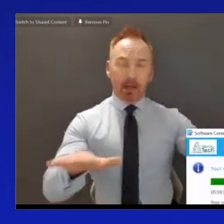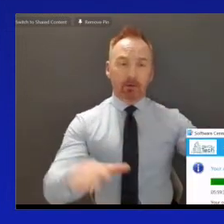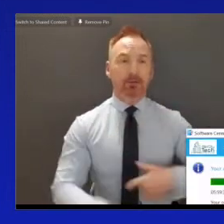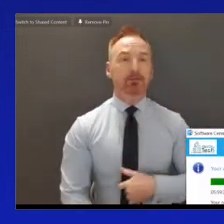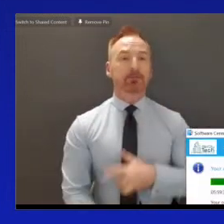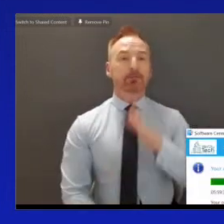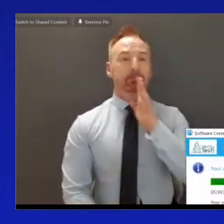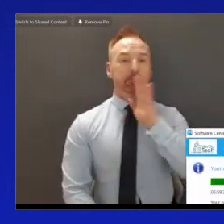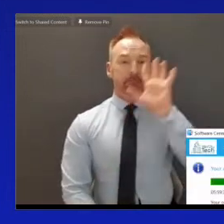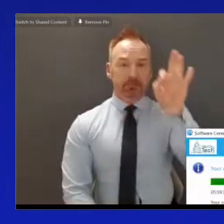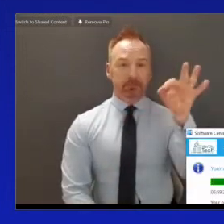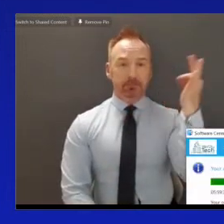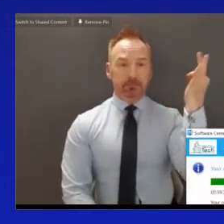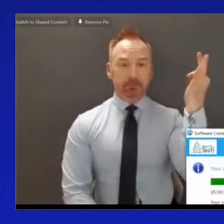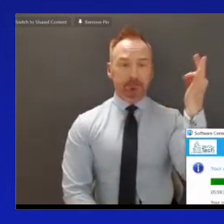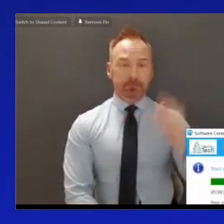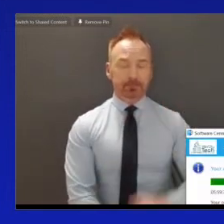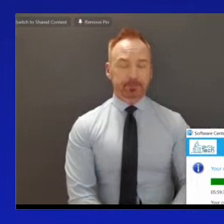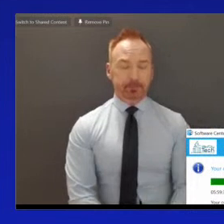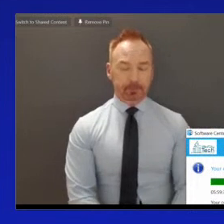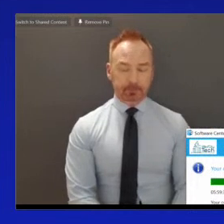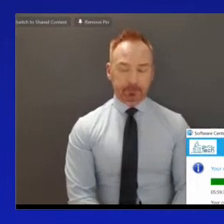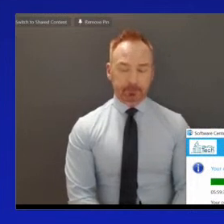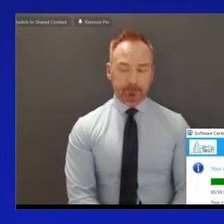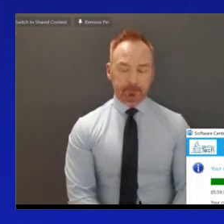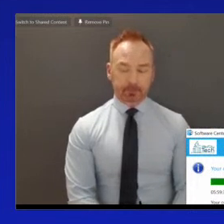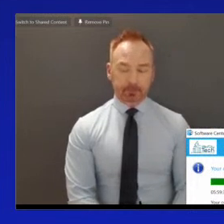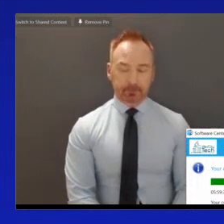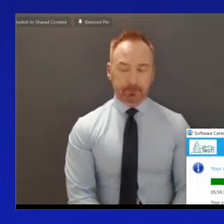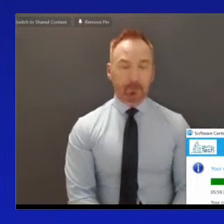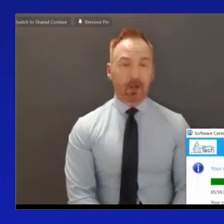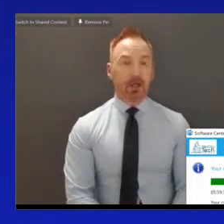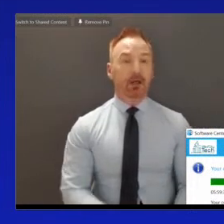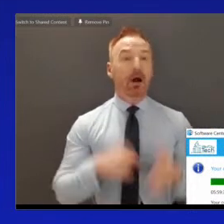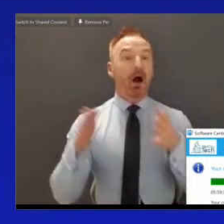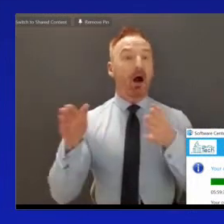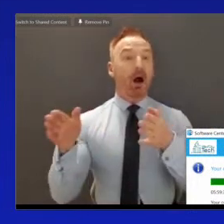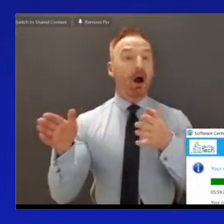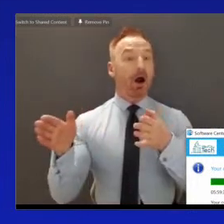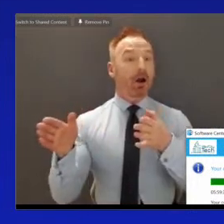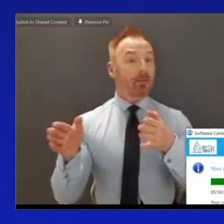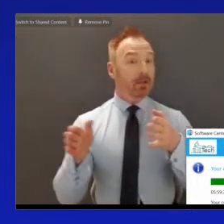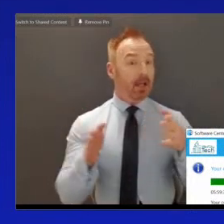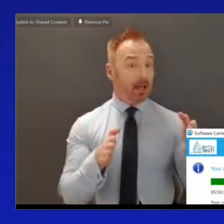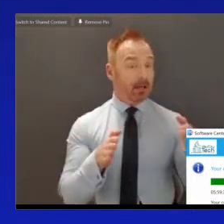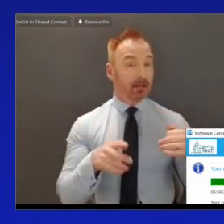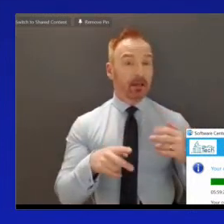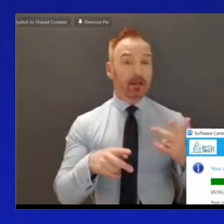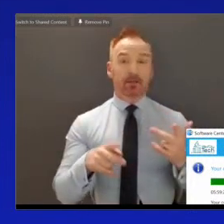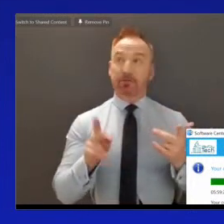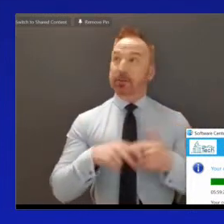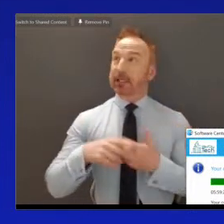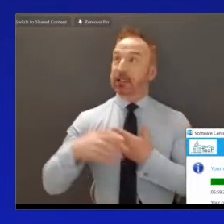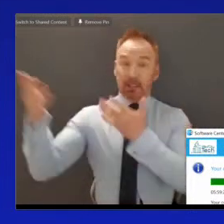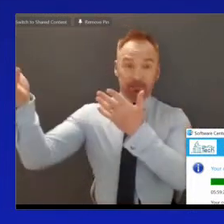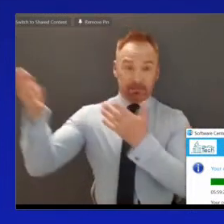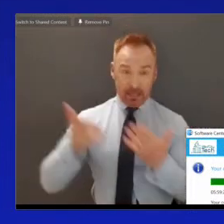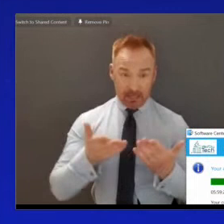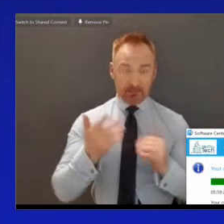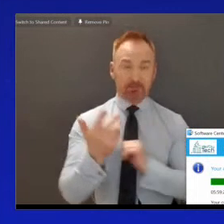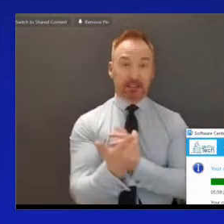que nous sommes prêts à distribuer les vaccins. Our plan is scalable to meet supply. Under the first